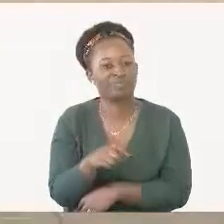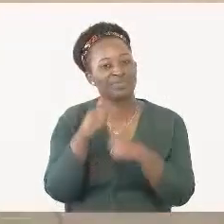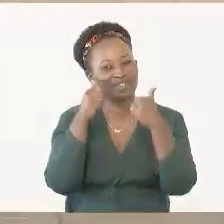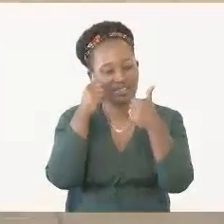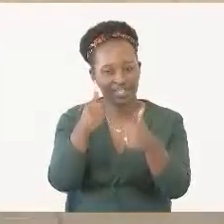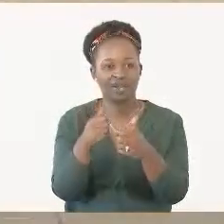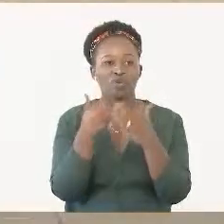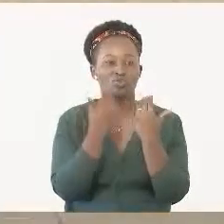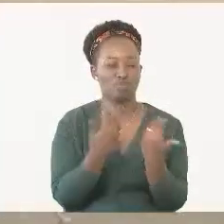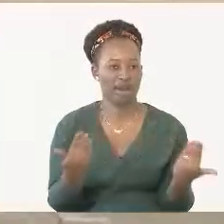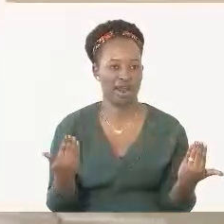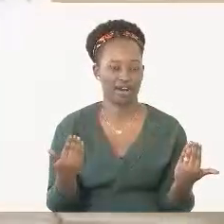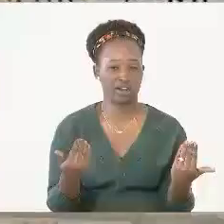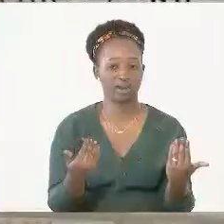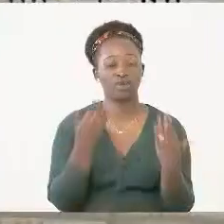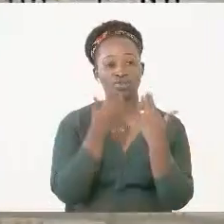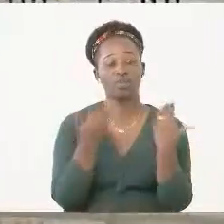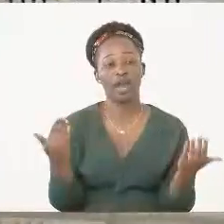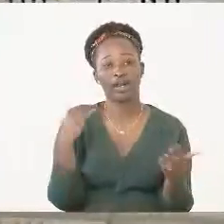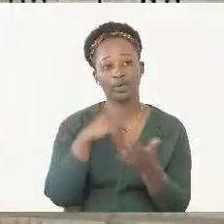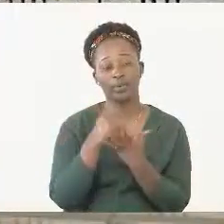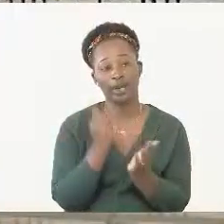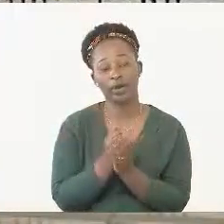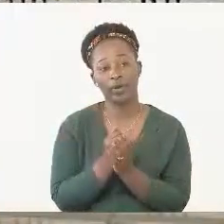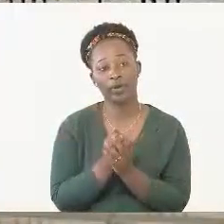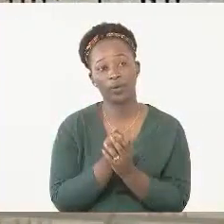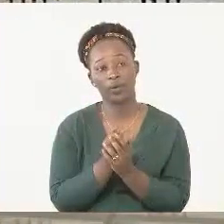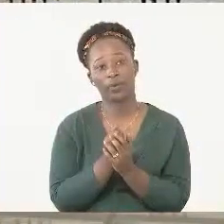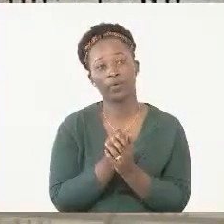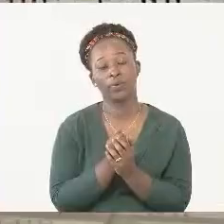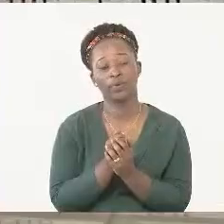baby, because the baby